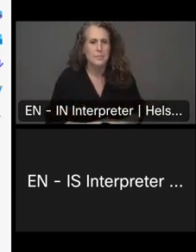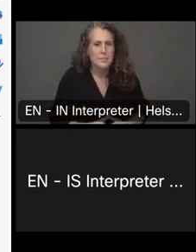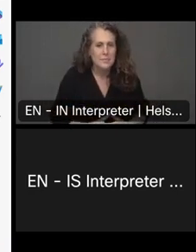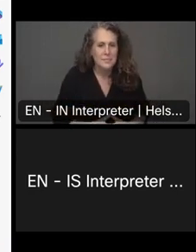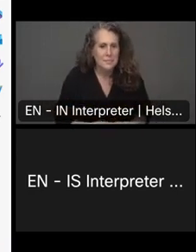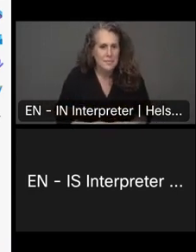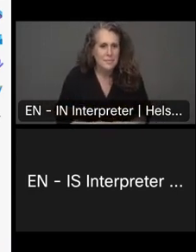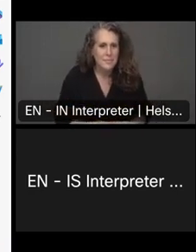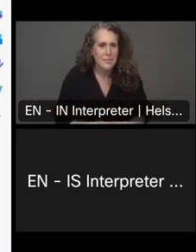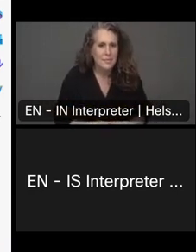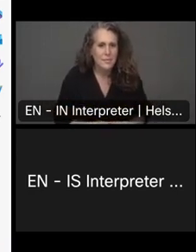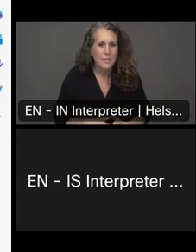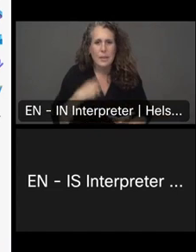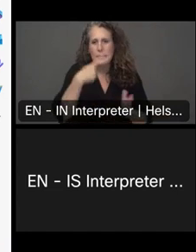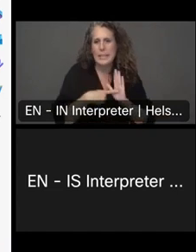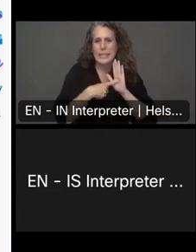rhetoricians like Puttenham,